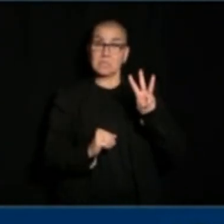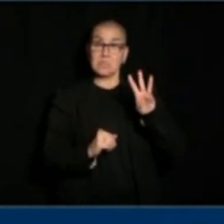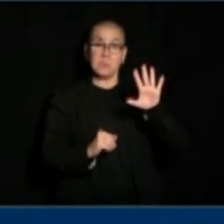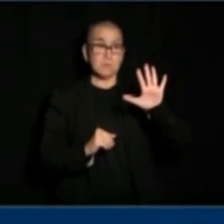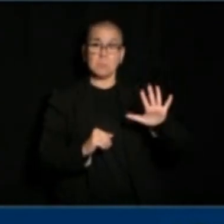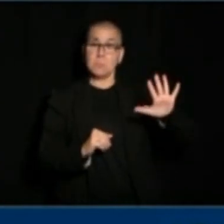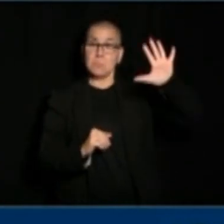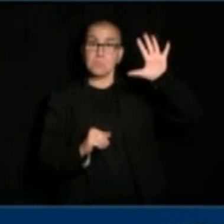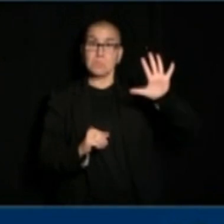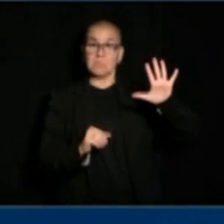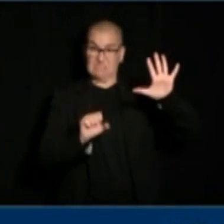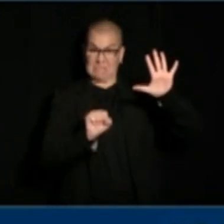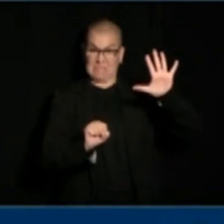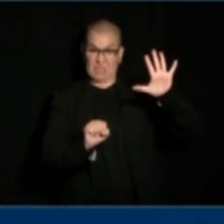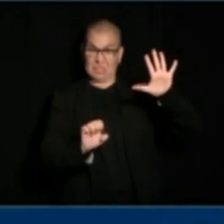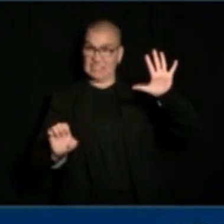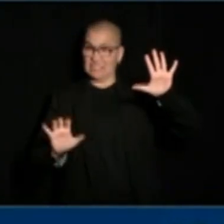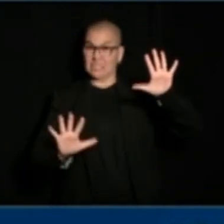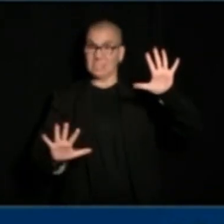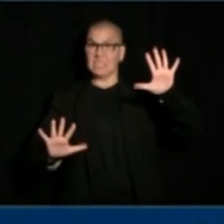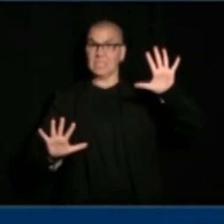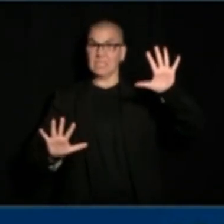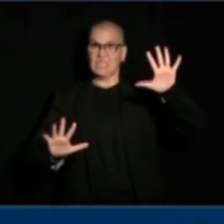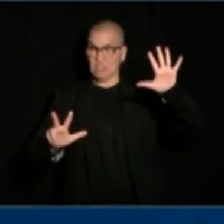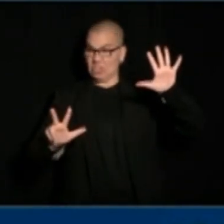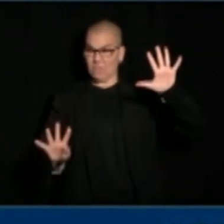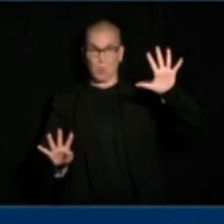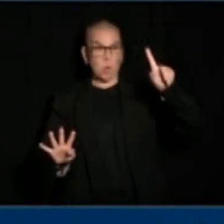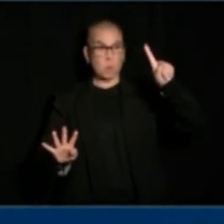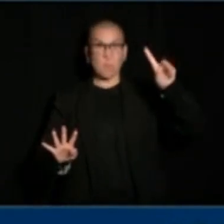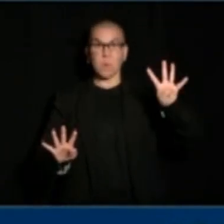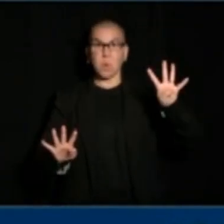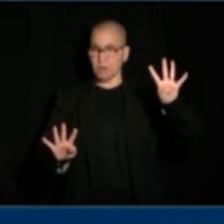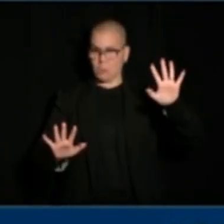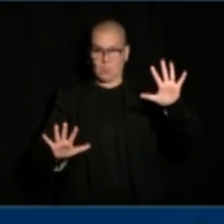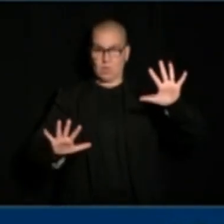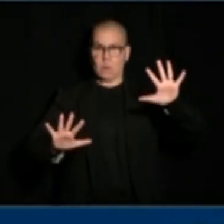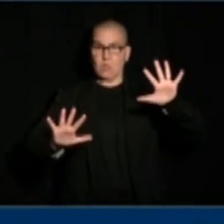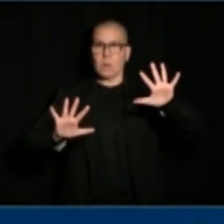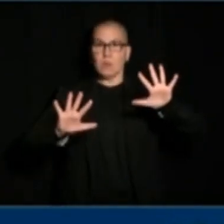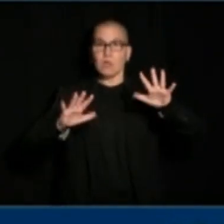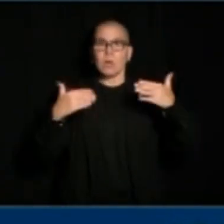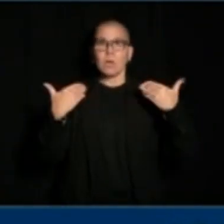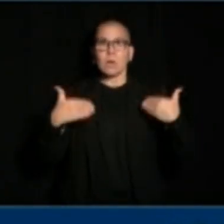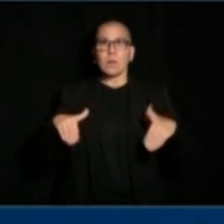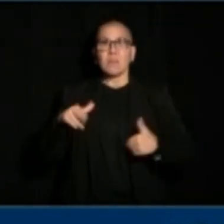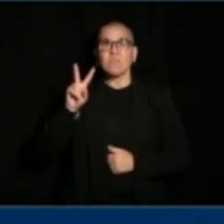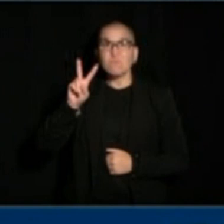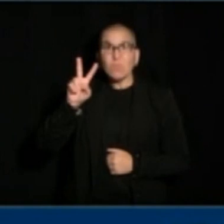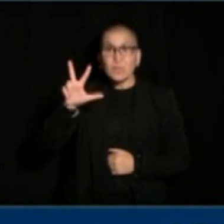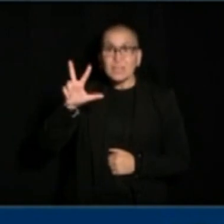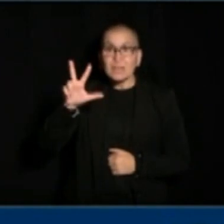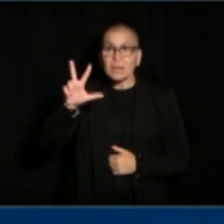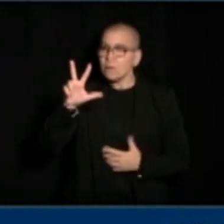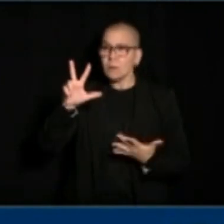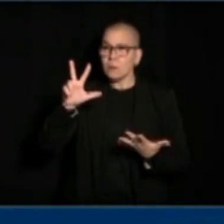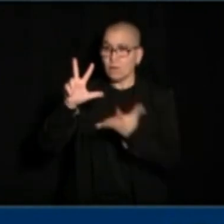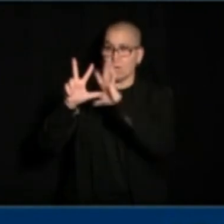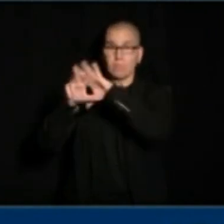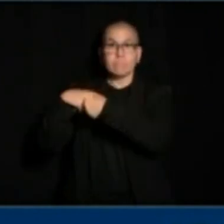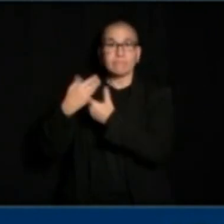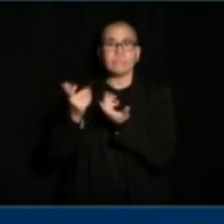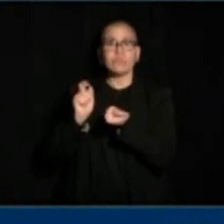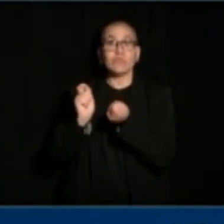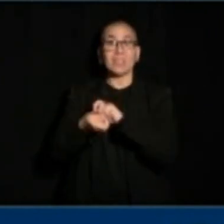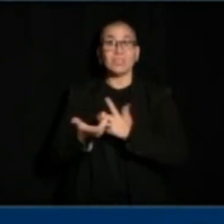south and east were 3 and 4. We were 21st in infection rates per capita. That's all changed. We